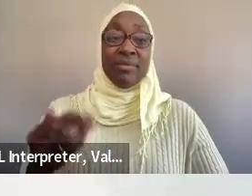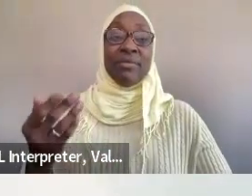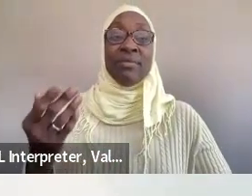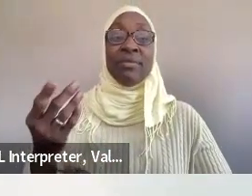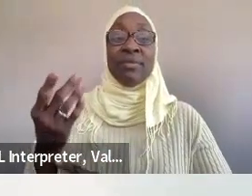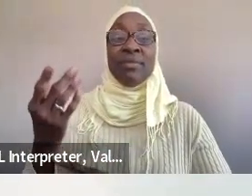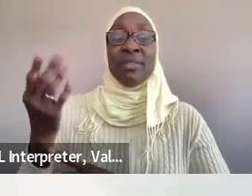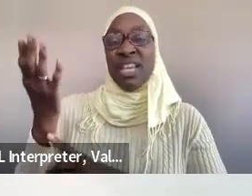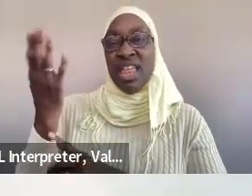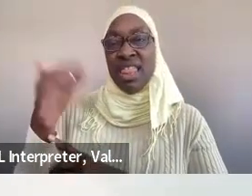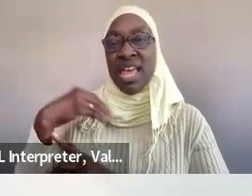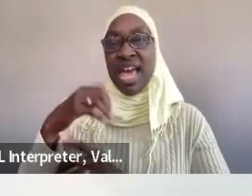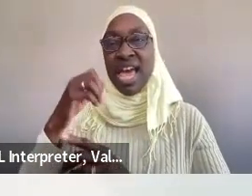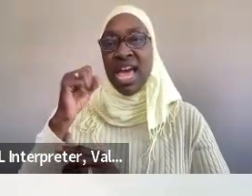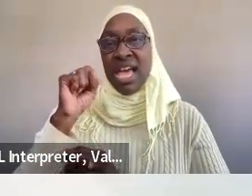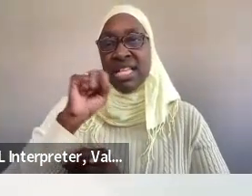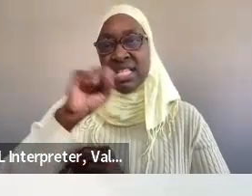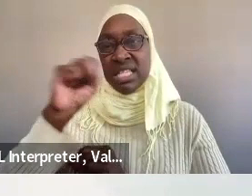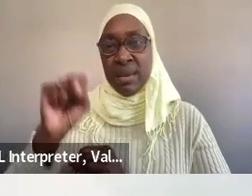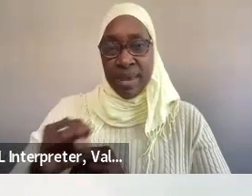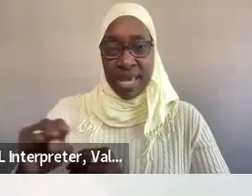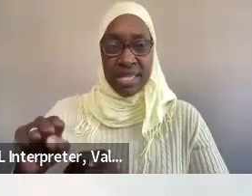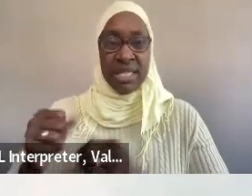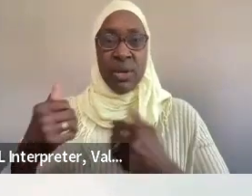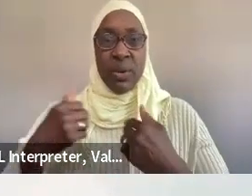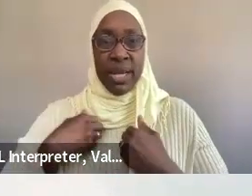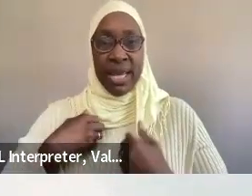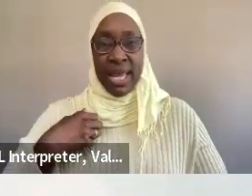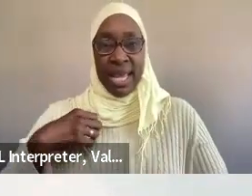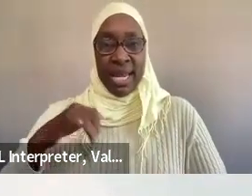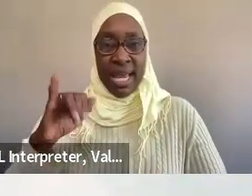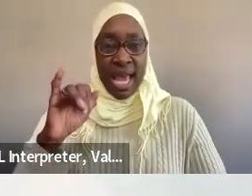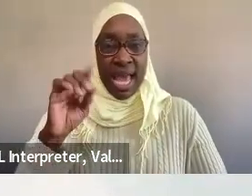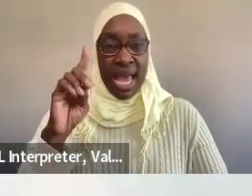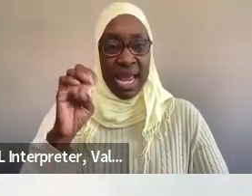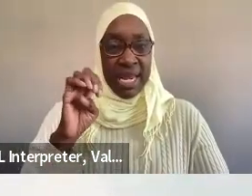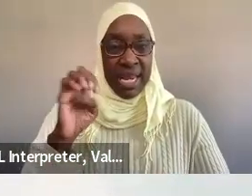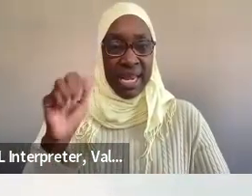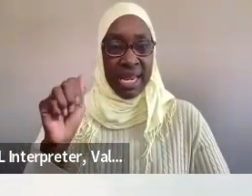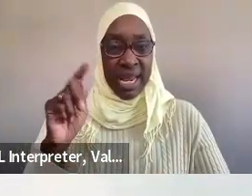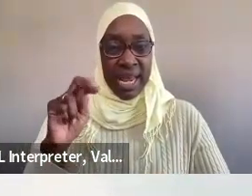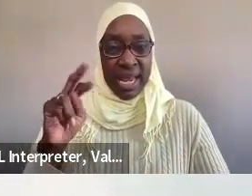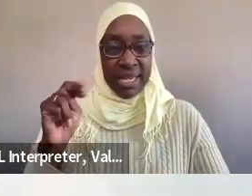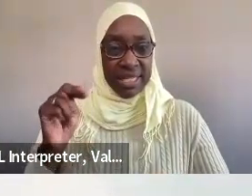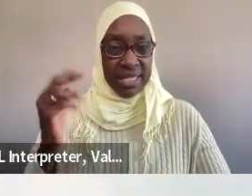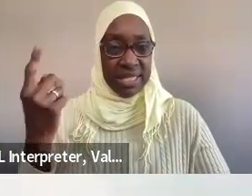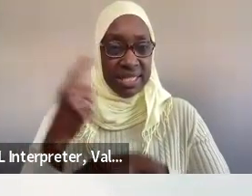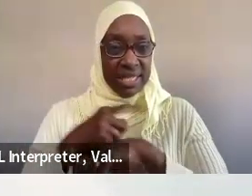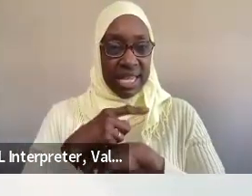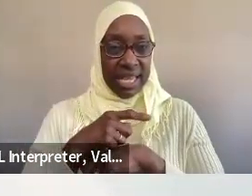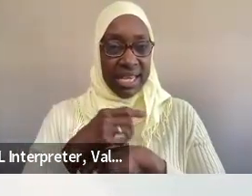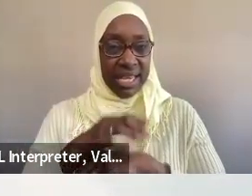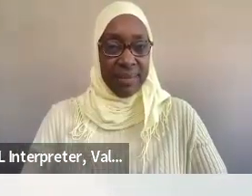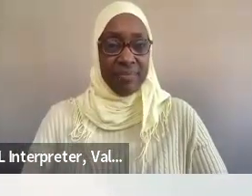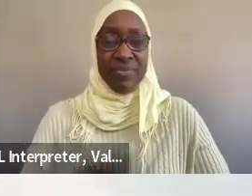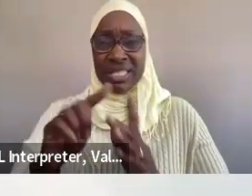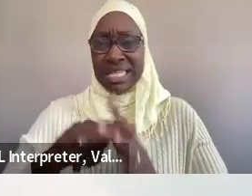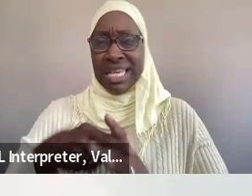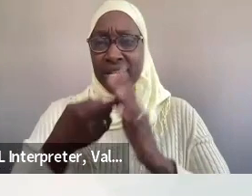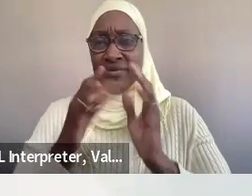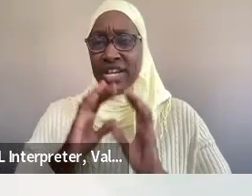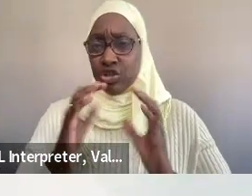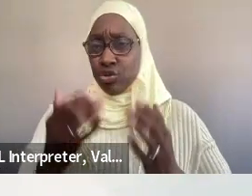Day. And we did this in collaboration with Vital, which is a healthcare innovation group here on campus. And we basically had